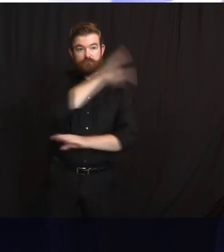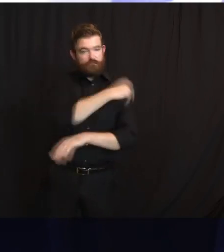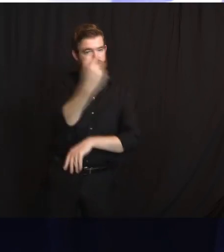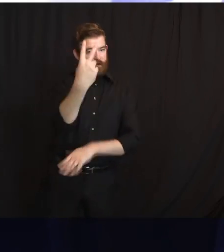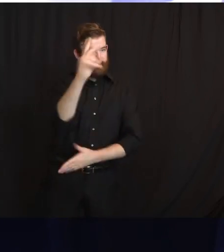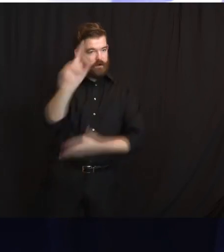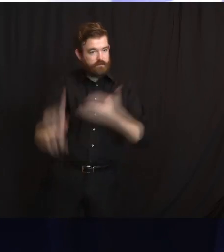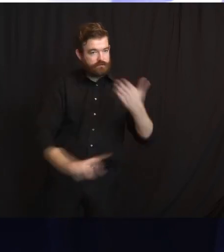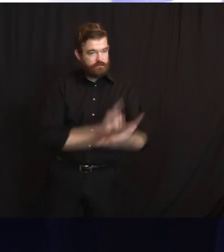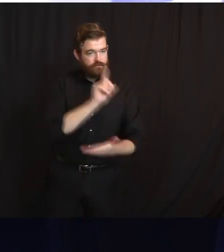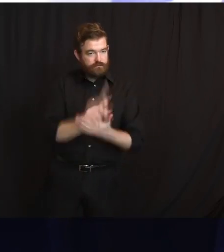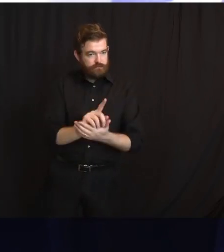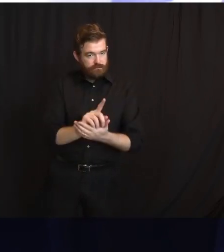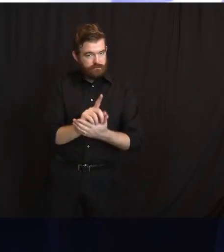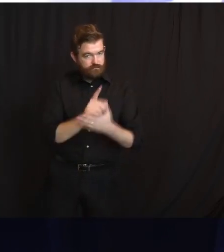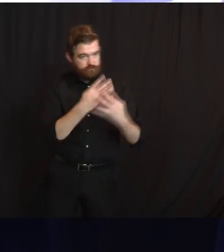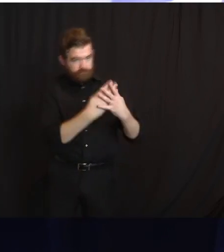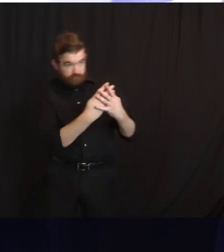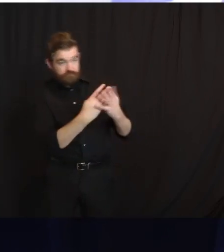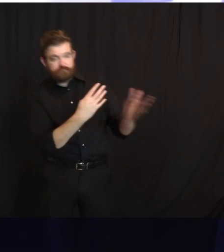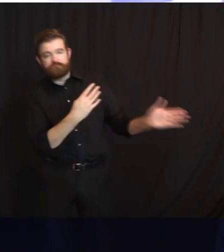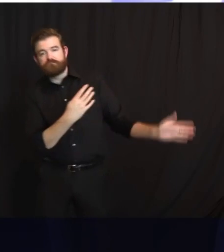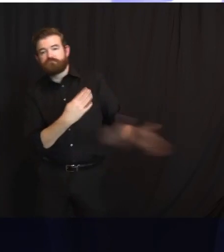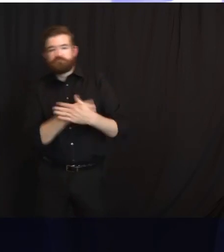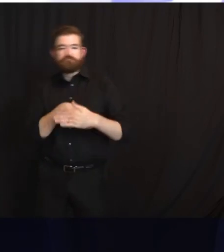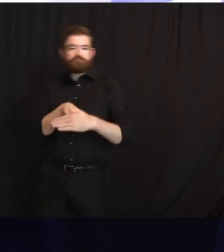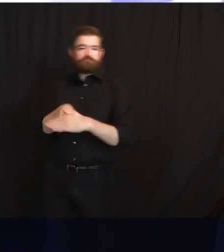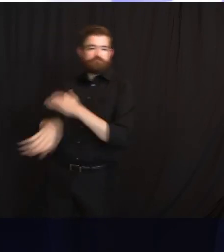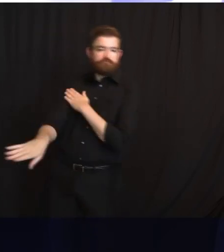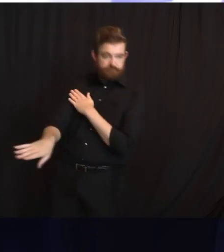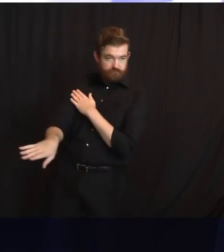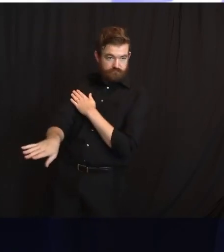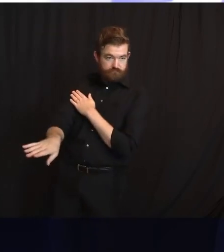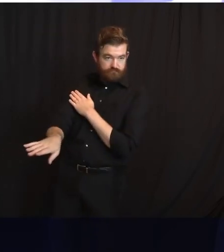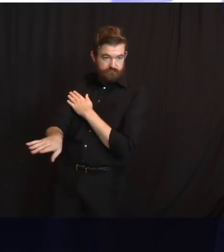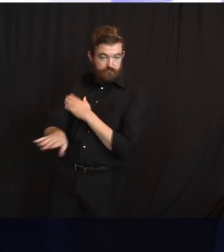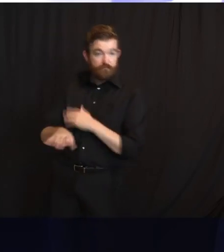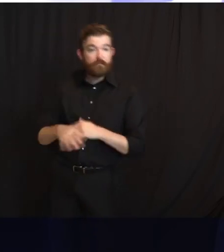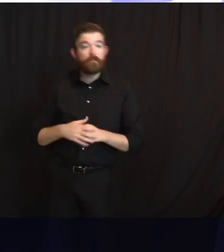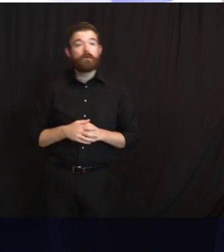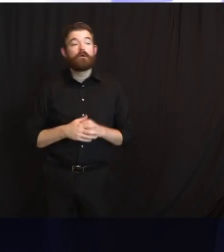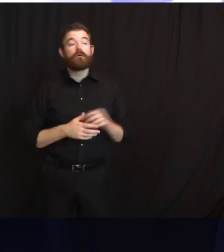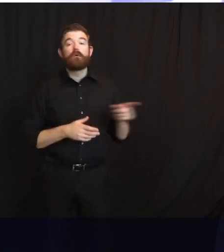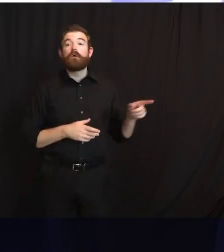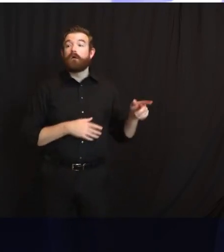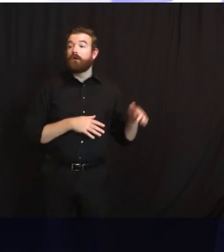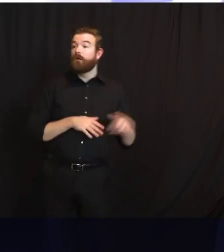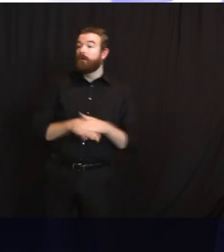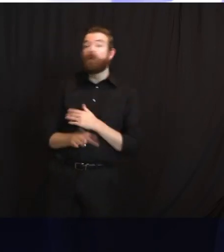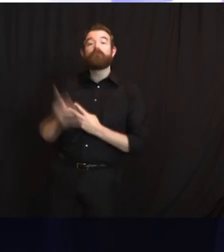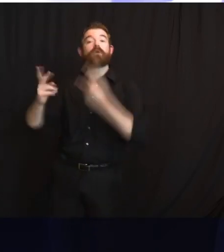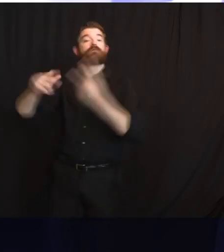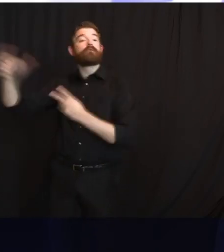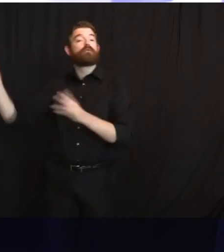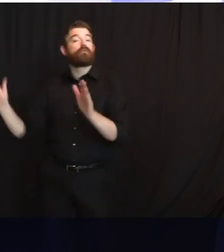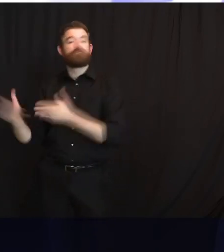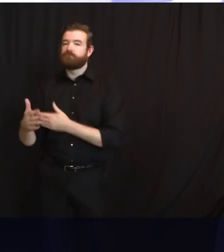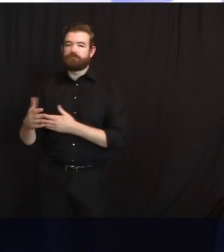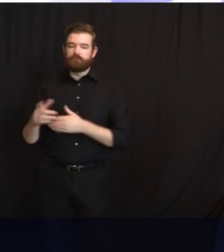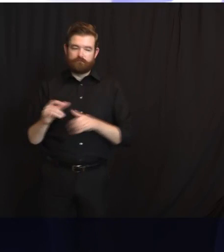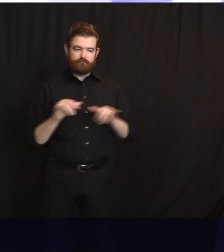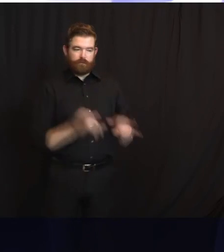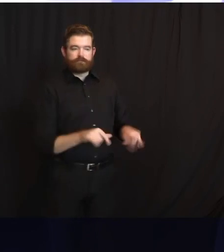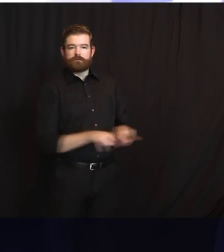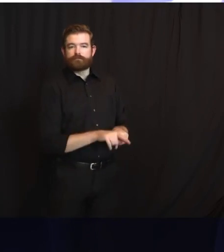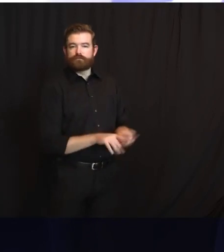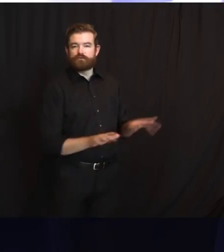extremely limited and will not have access to other areas of the hospital. Additionally, all pregnant patients must be